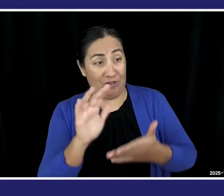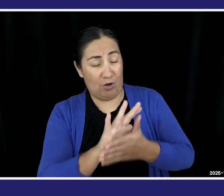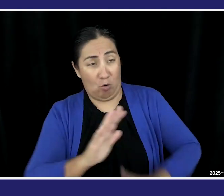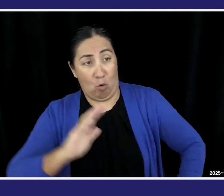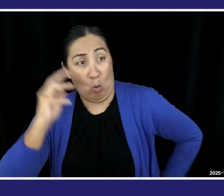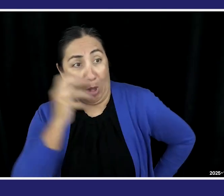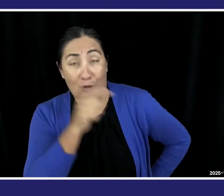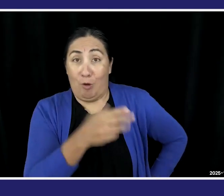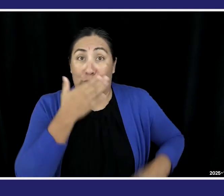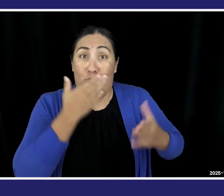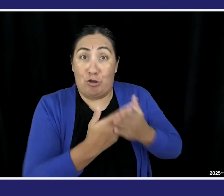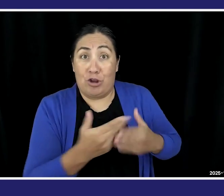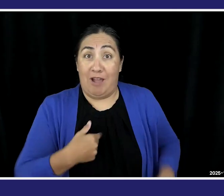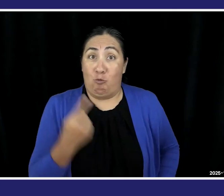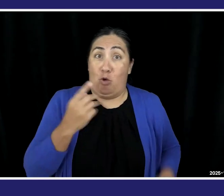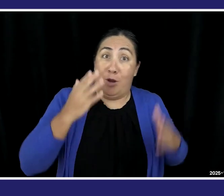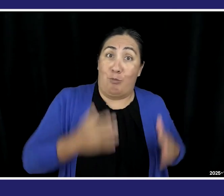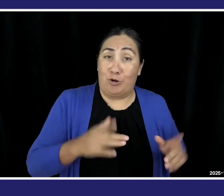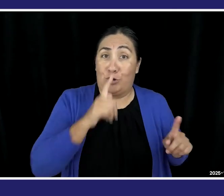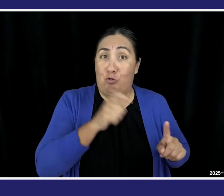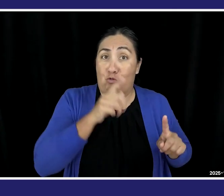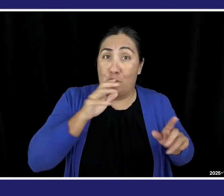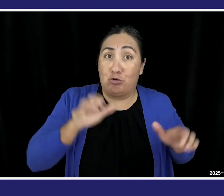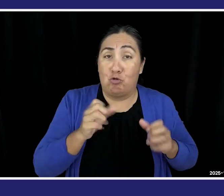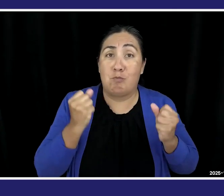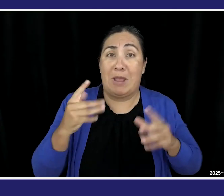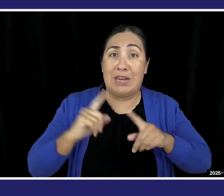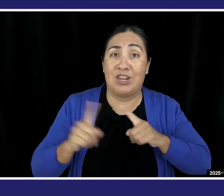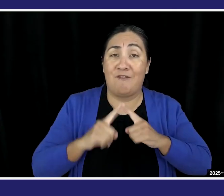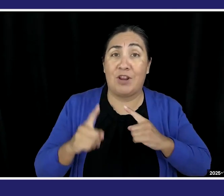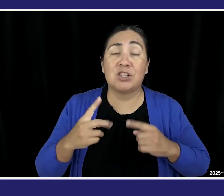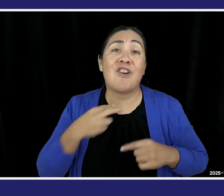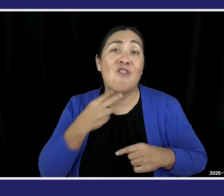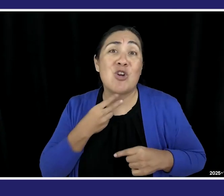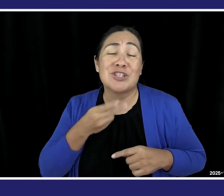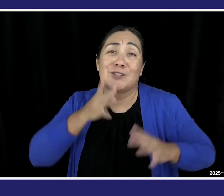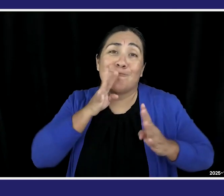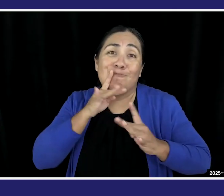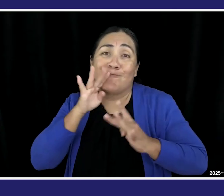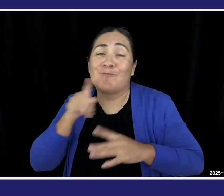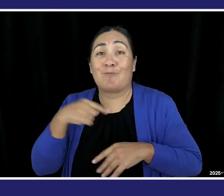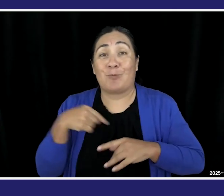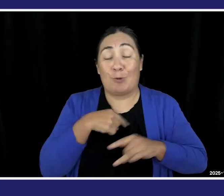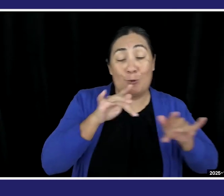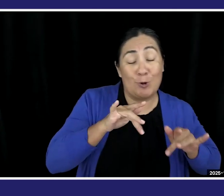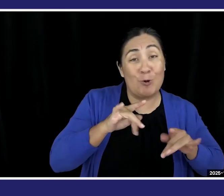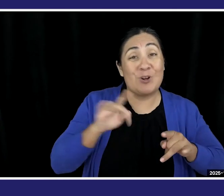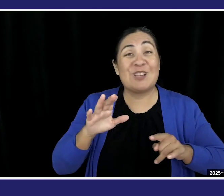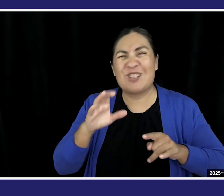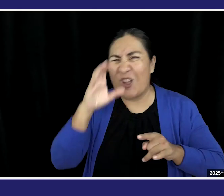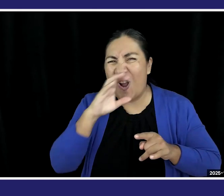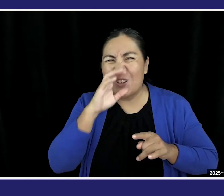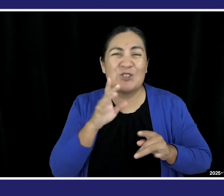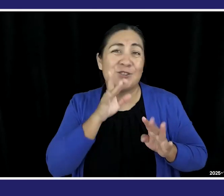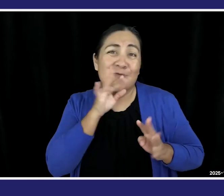one person that does voices, multiple voices. We recorded his cartoon voices. He saw himself on the video and